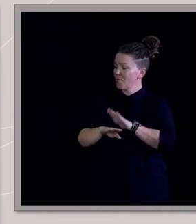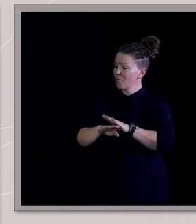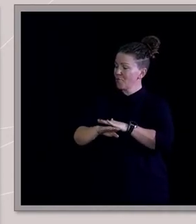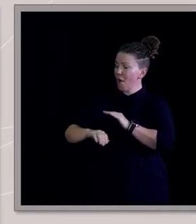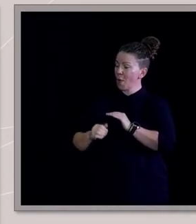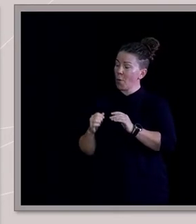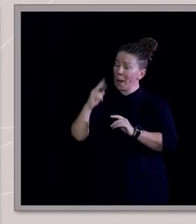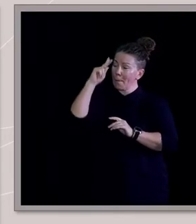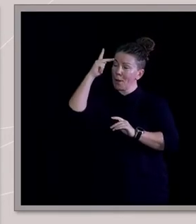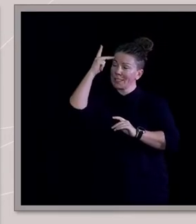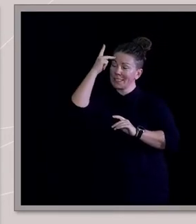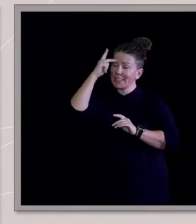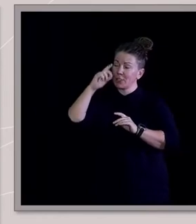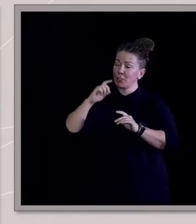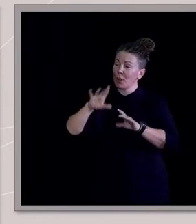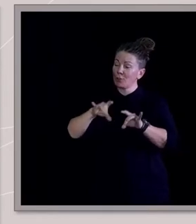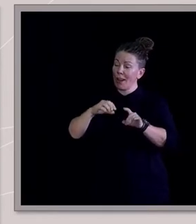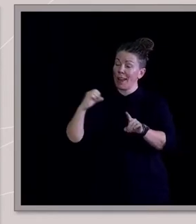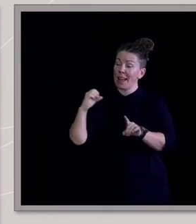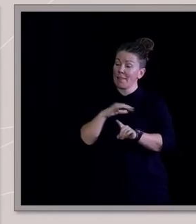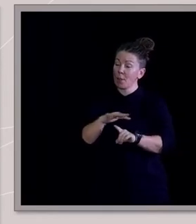Huh. Well, yeah.